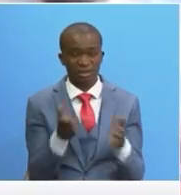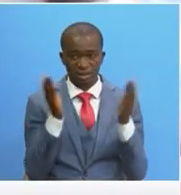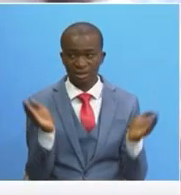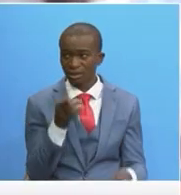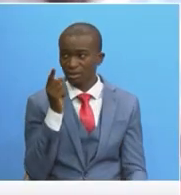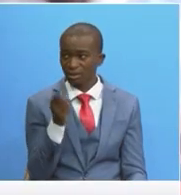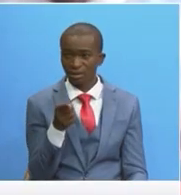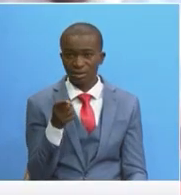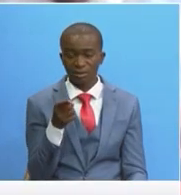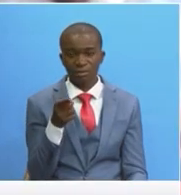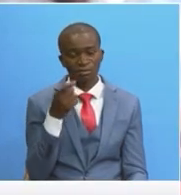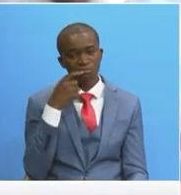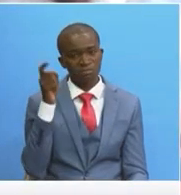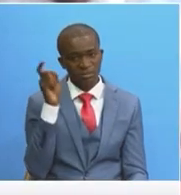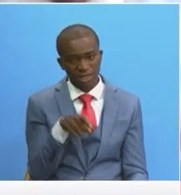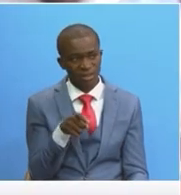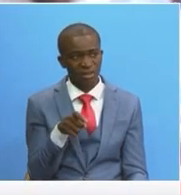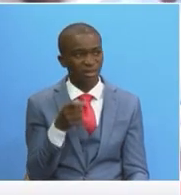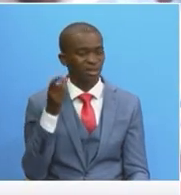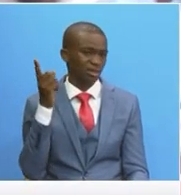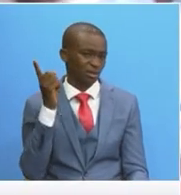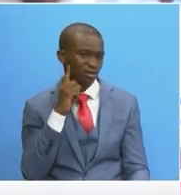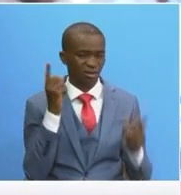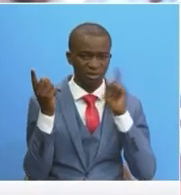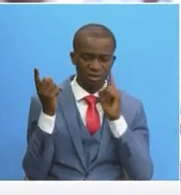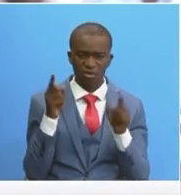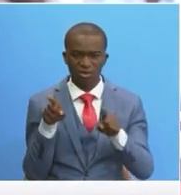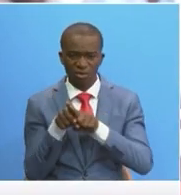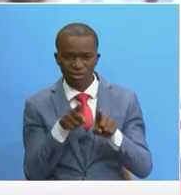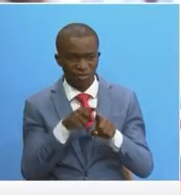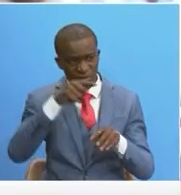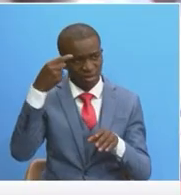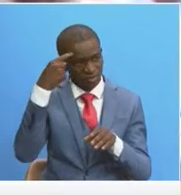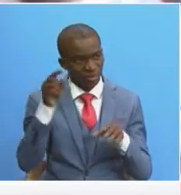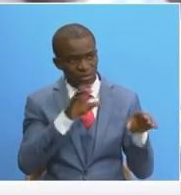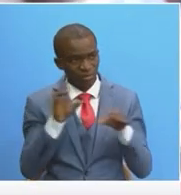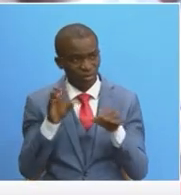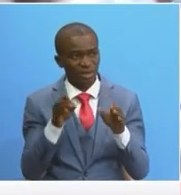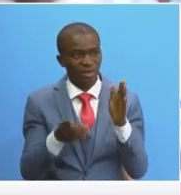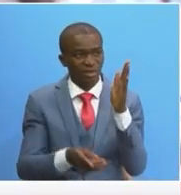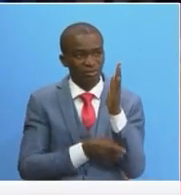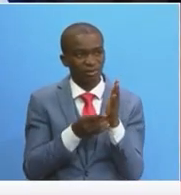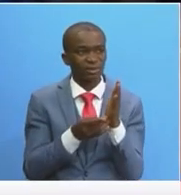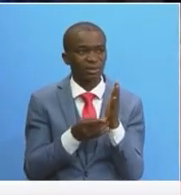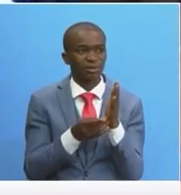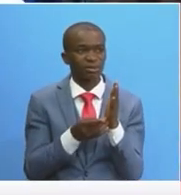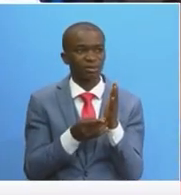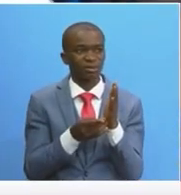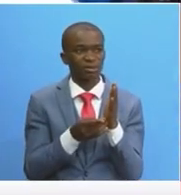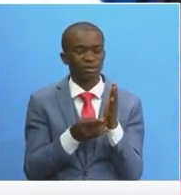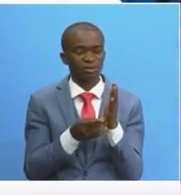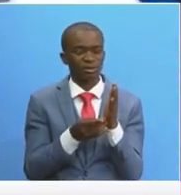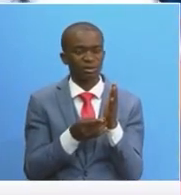value the teacher's voice in all developmental programs being implemented. The DEBS has appreciated